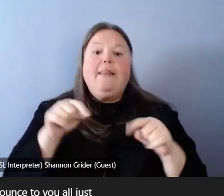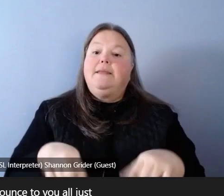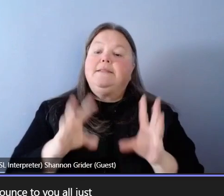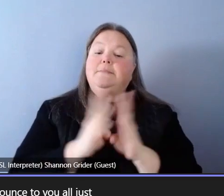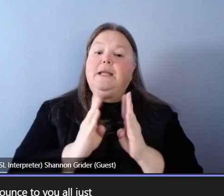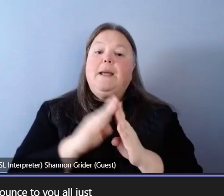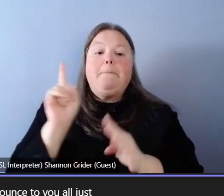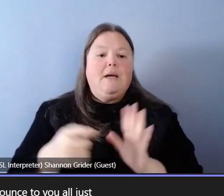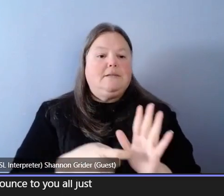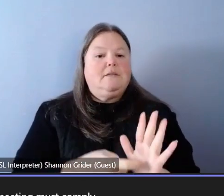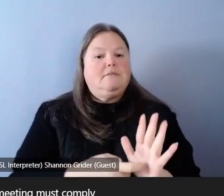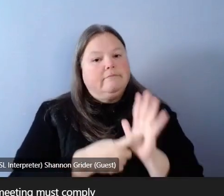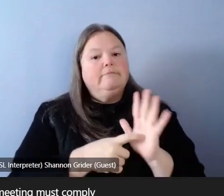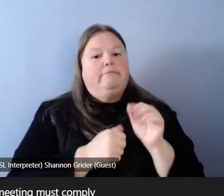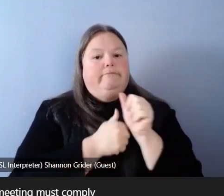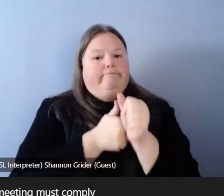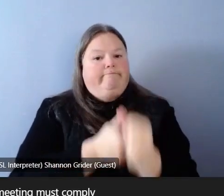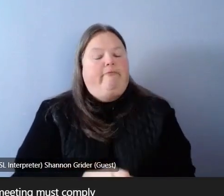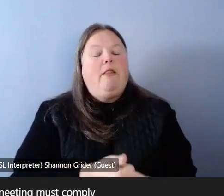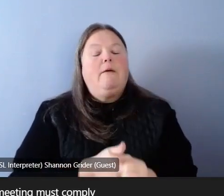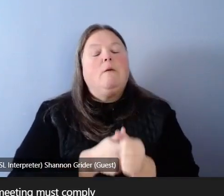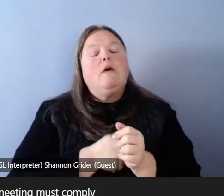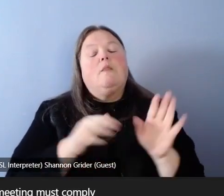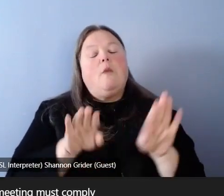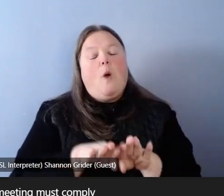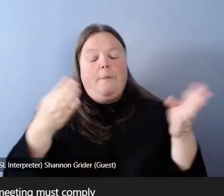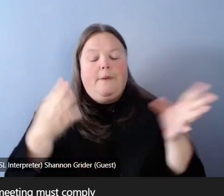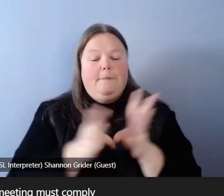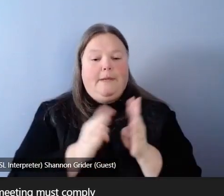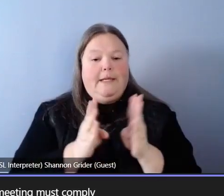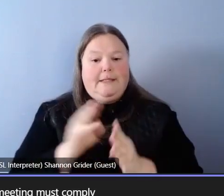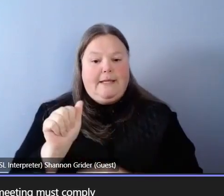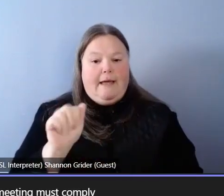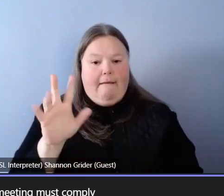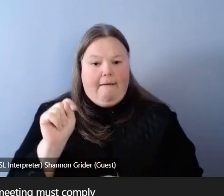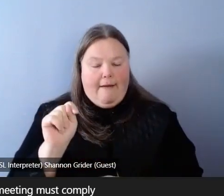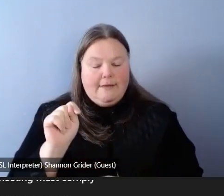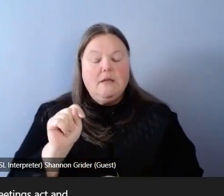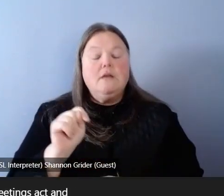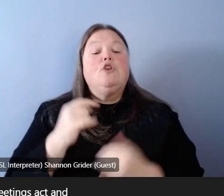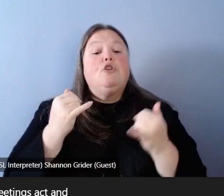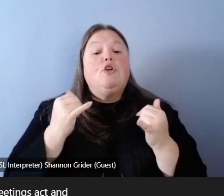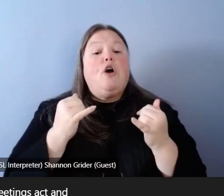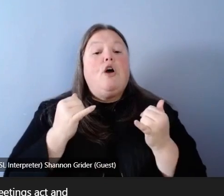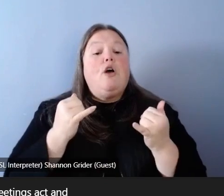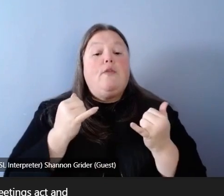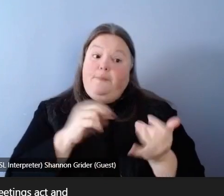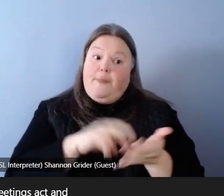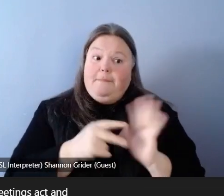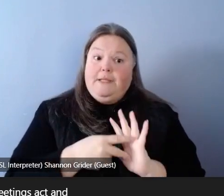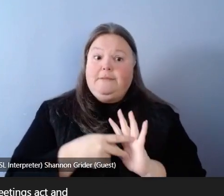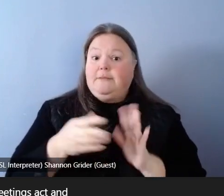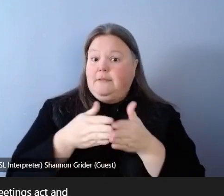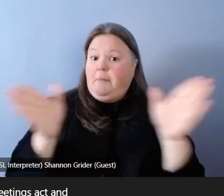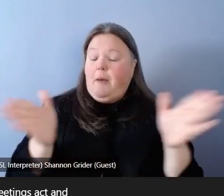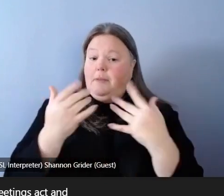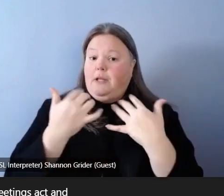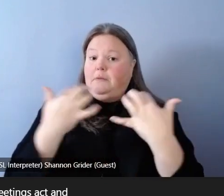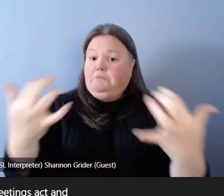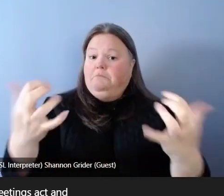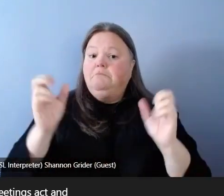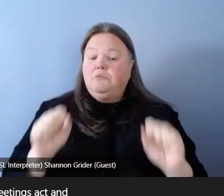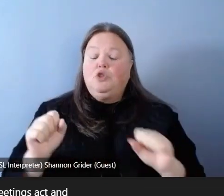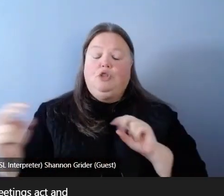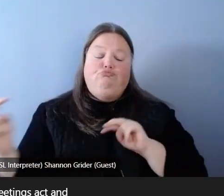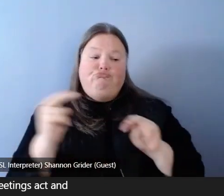comply with the requirements of the Open Meetings Act, and accordingly, the public may be able to view the meeting via